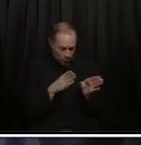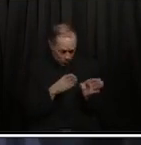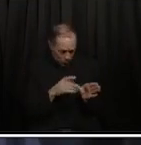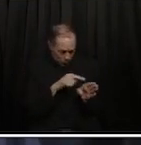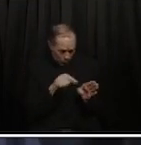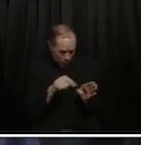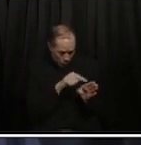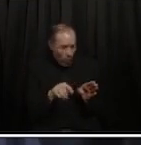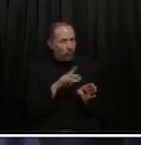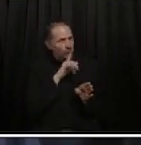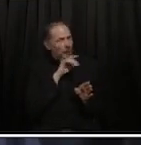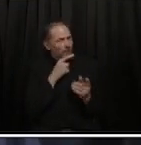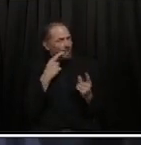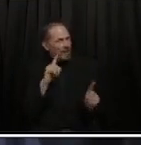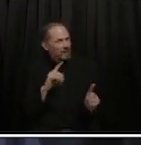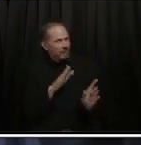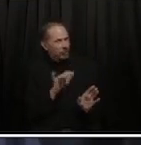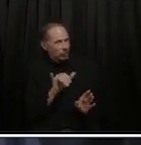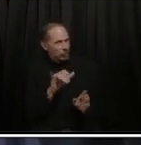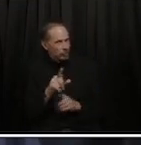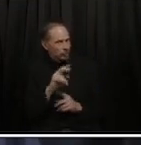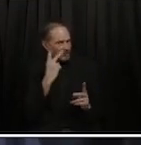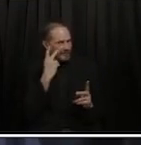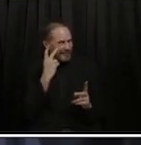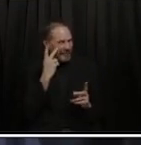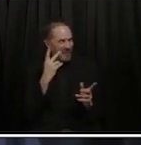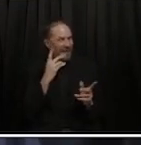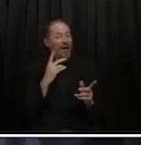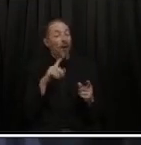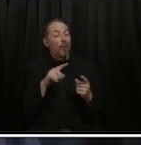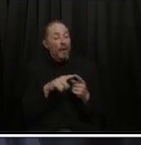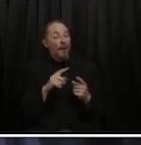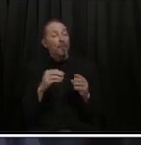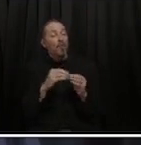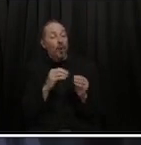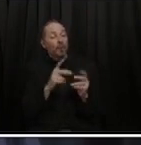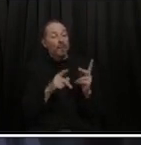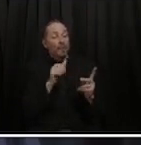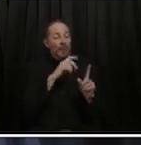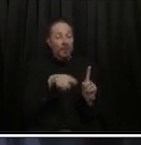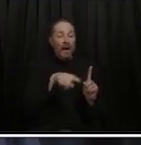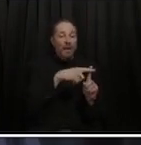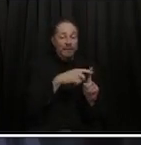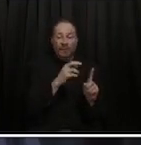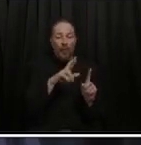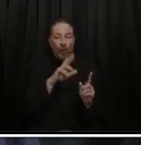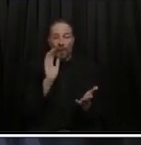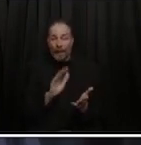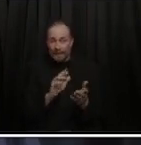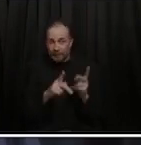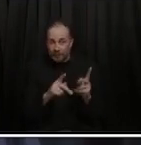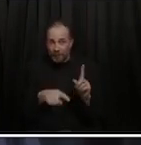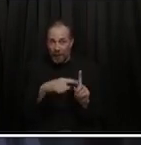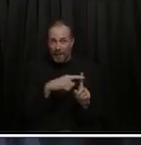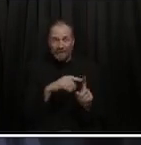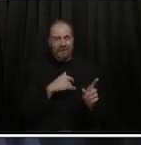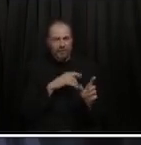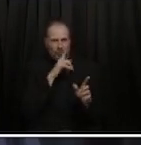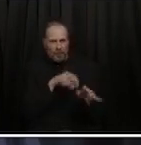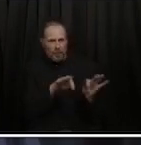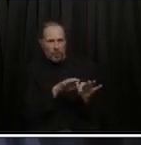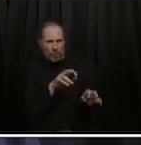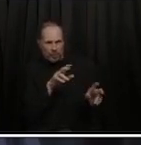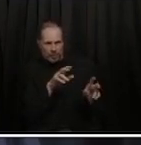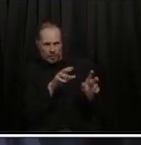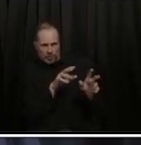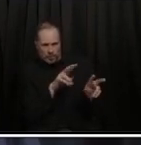effective strategy. So as those numbers move along with case numbers, we think it is really realistic to try and interpret changes in transmission